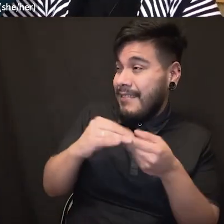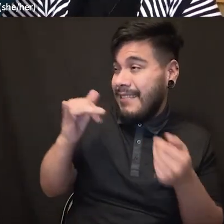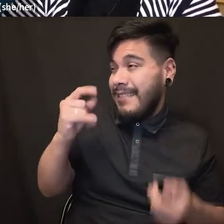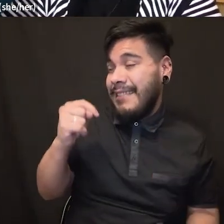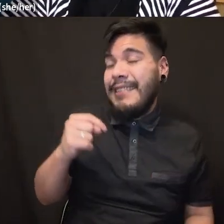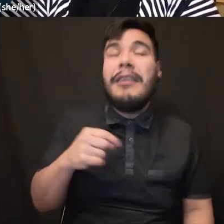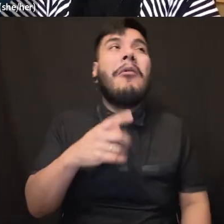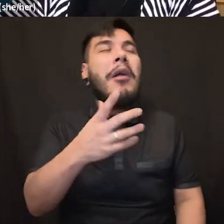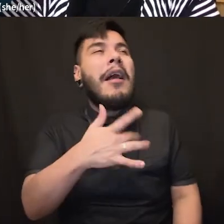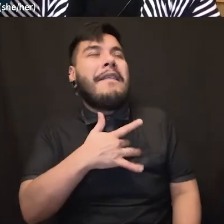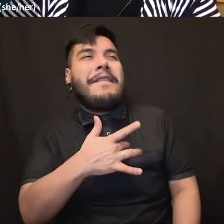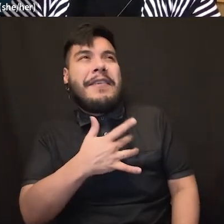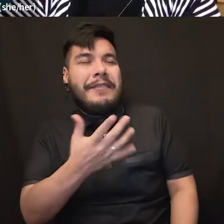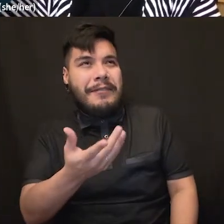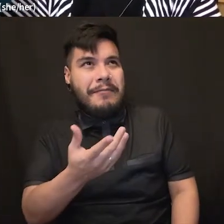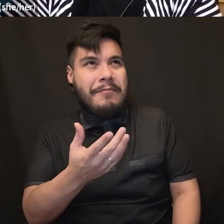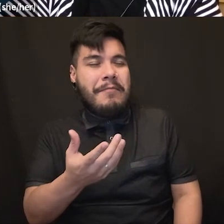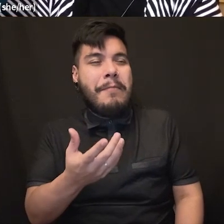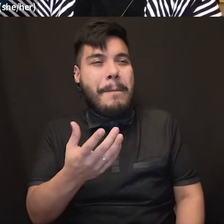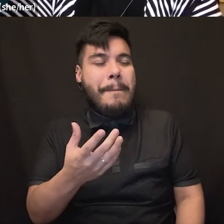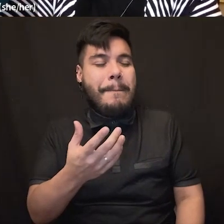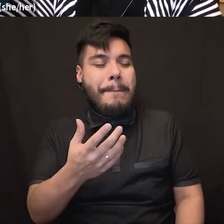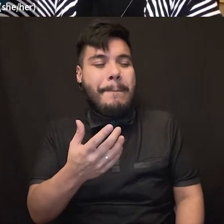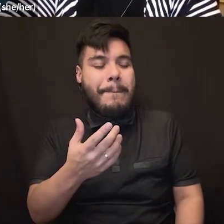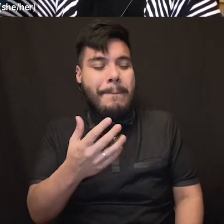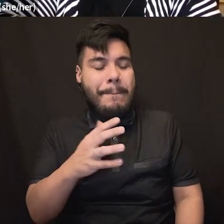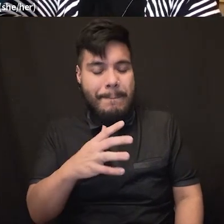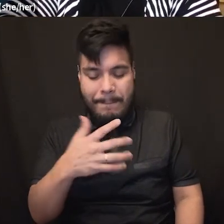much stronger. I felt more